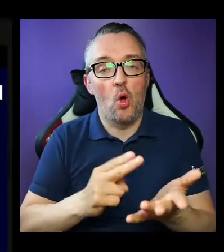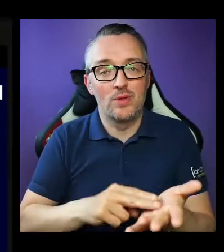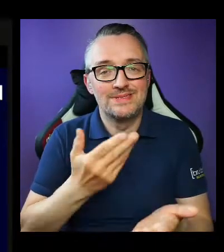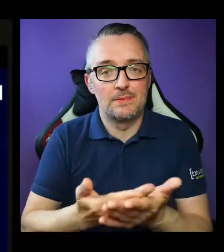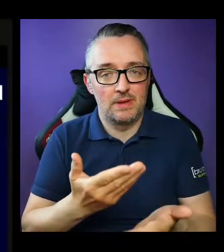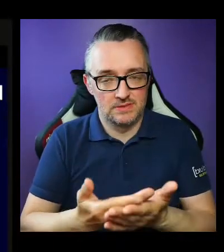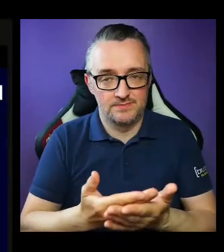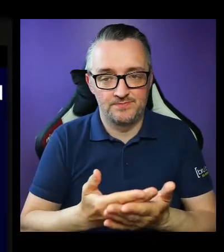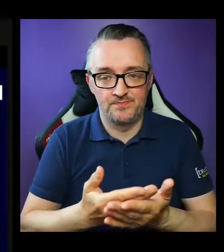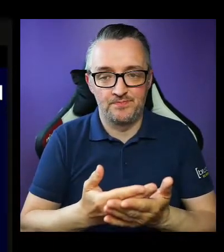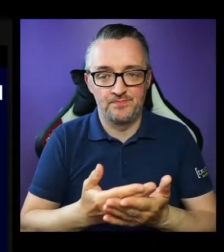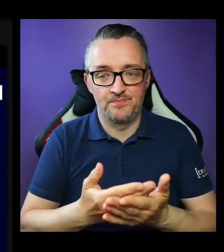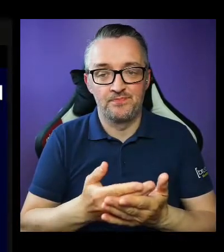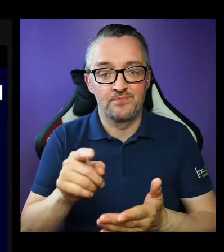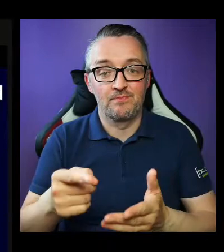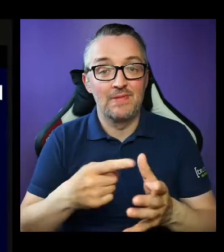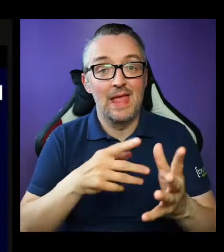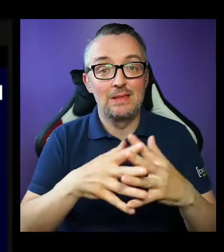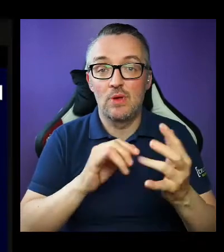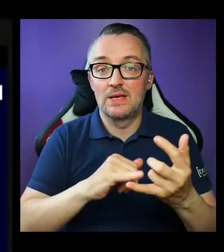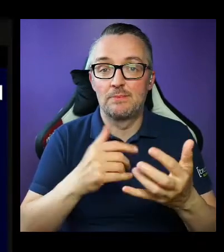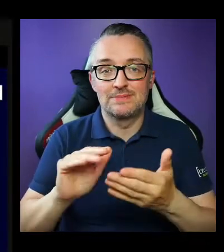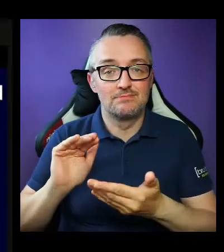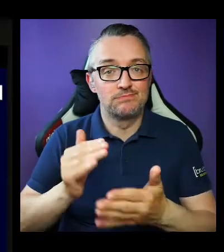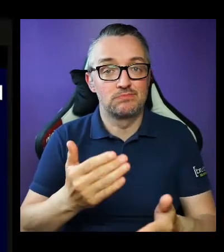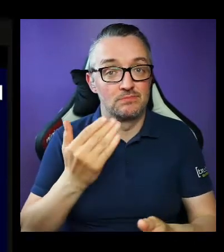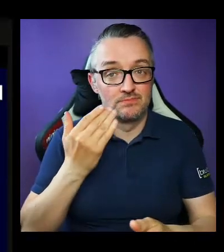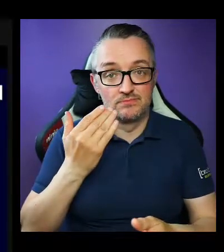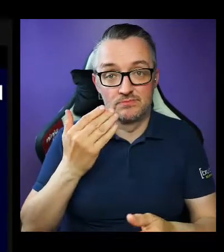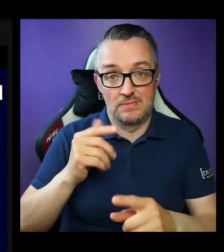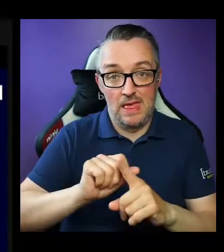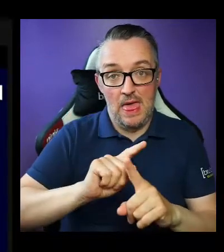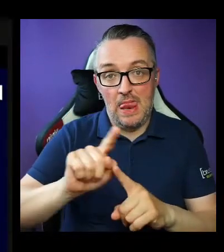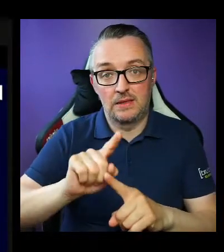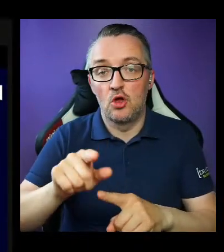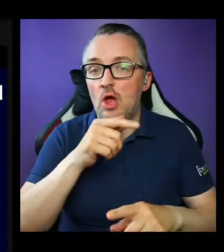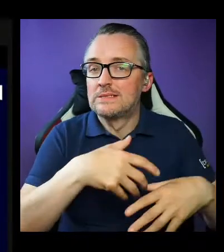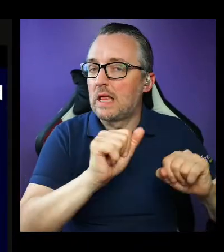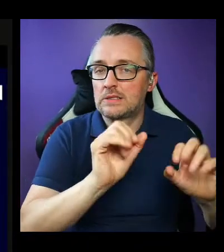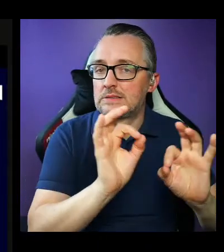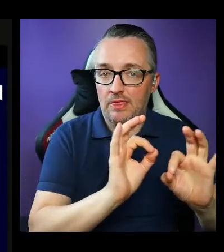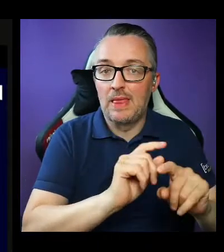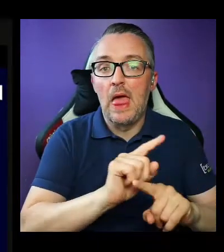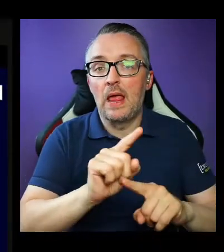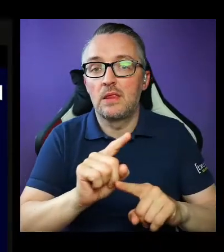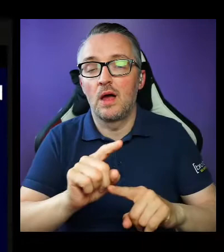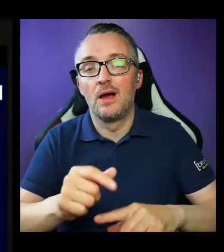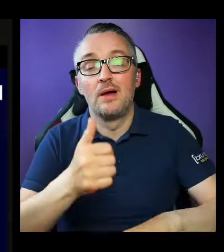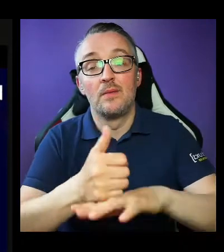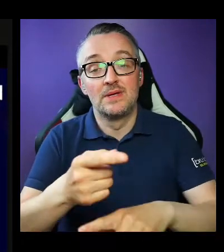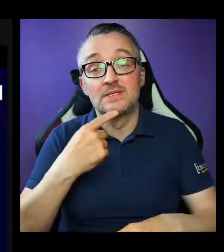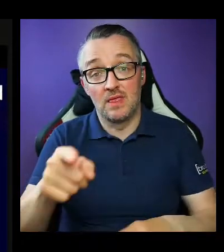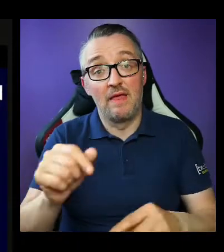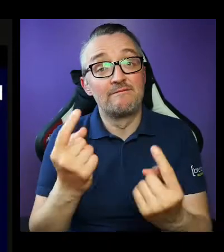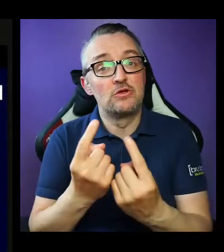that AWS introduced later on, so we didn't have this from the beginning, but I would say it's an amazing